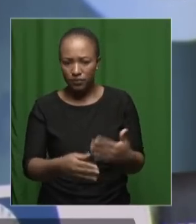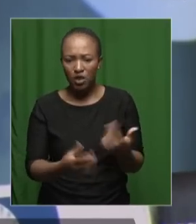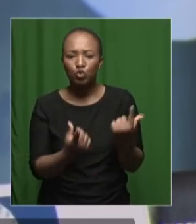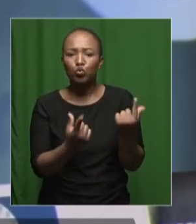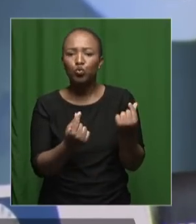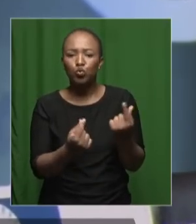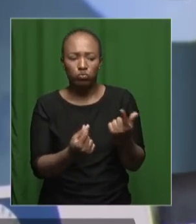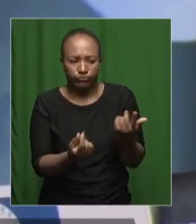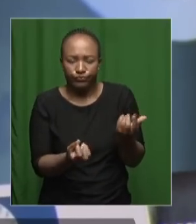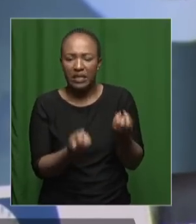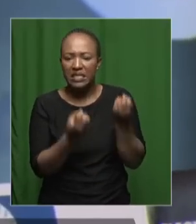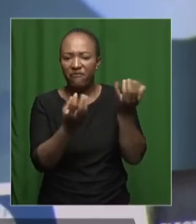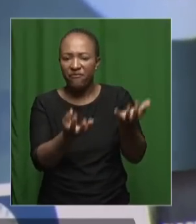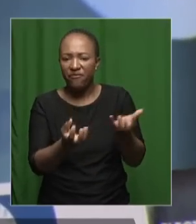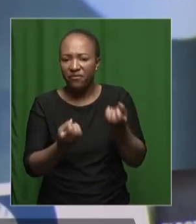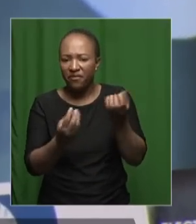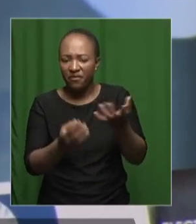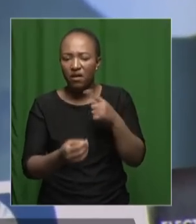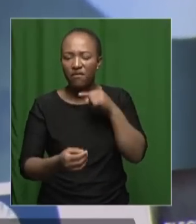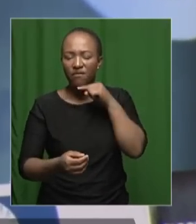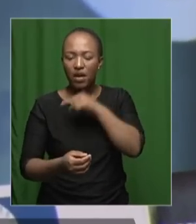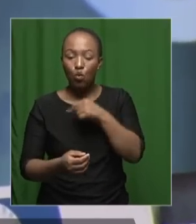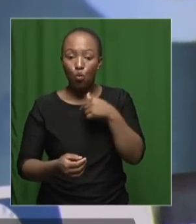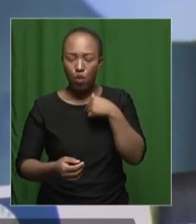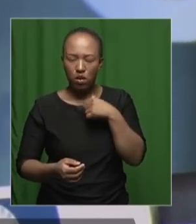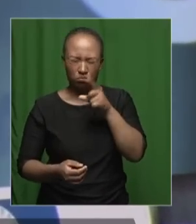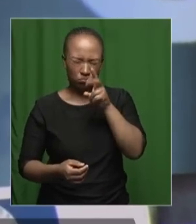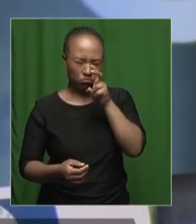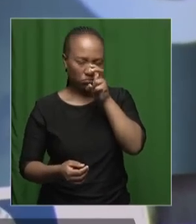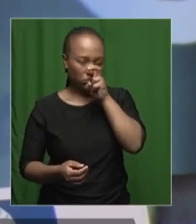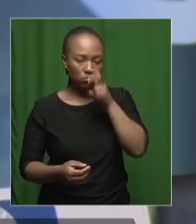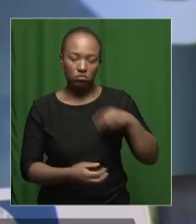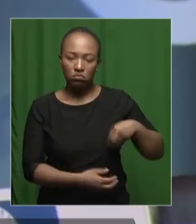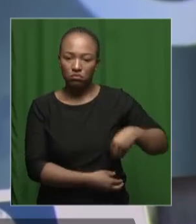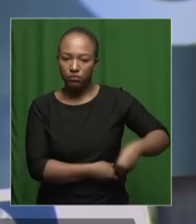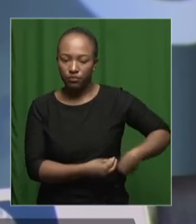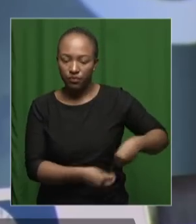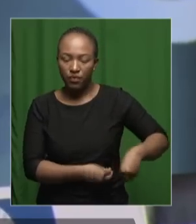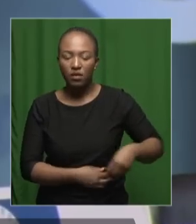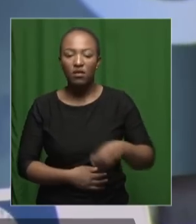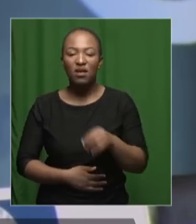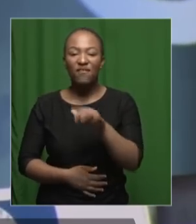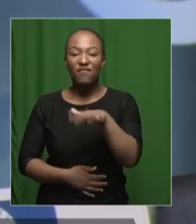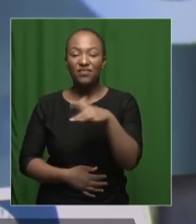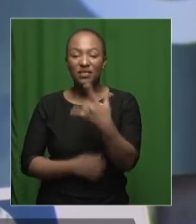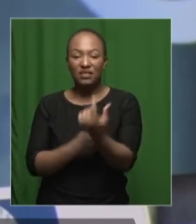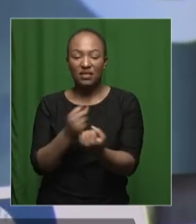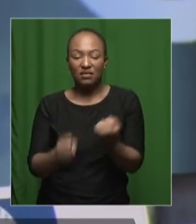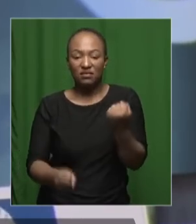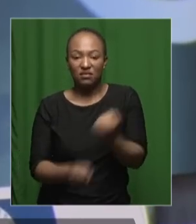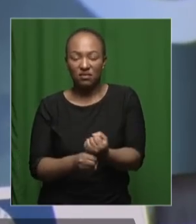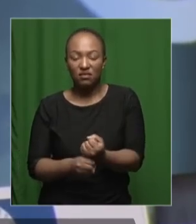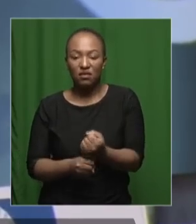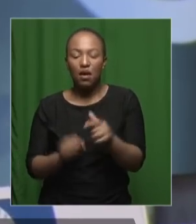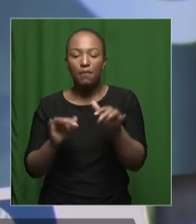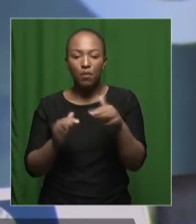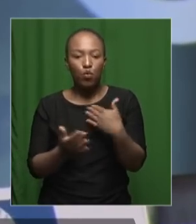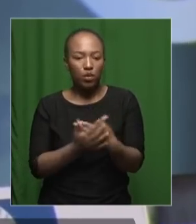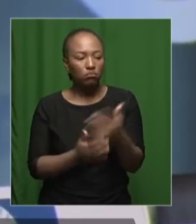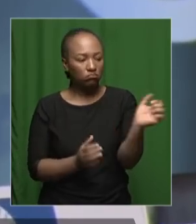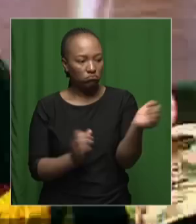And so we're going to be very harsh on corruption, 15-year jail sentences, and putting competent people in that can actually do the